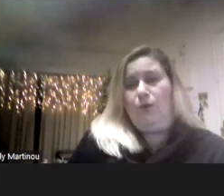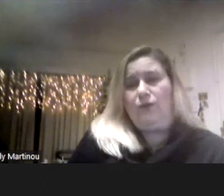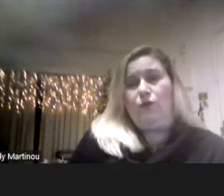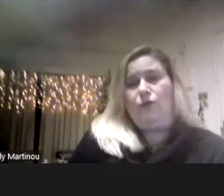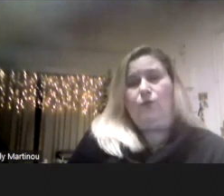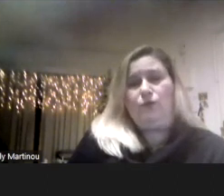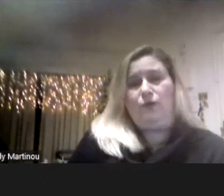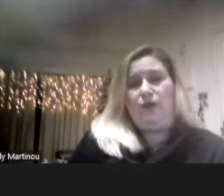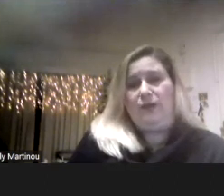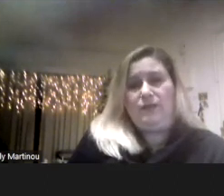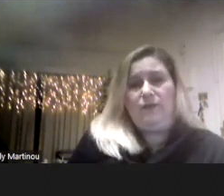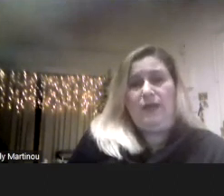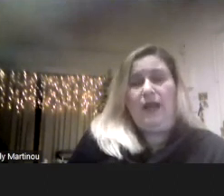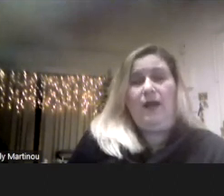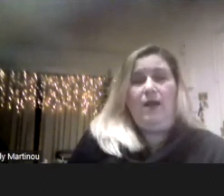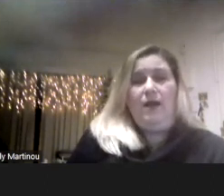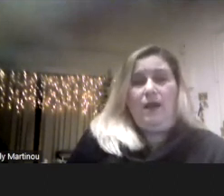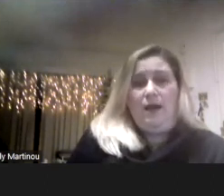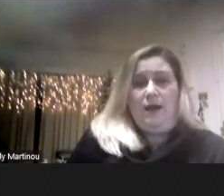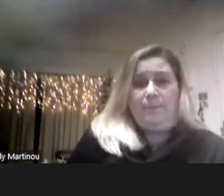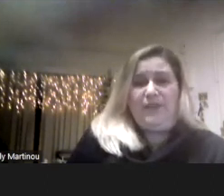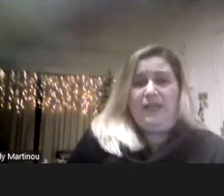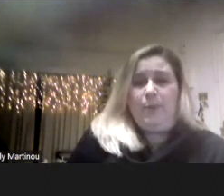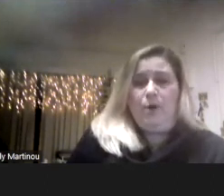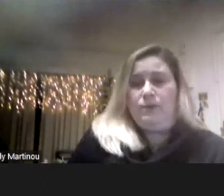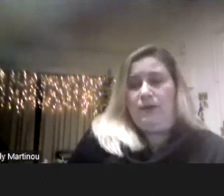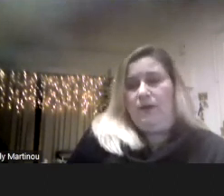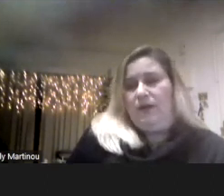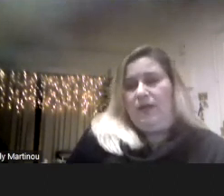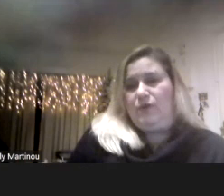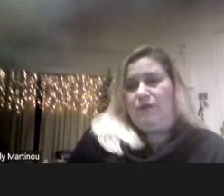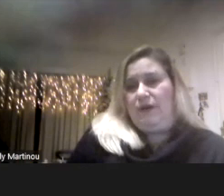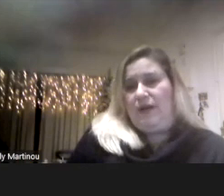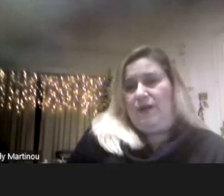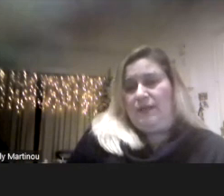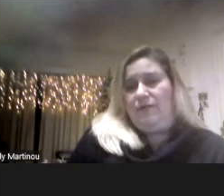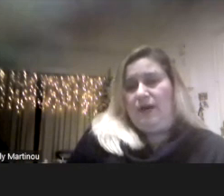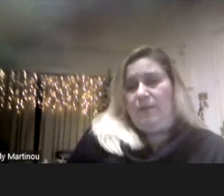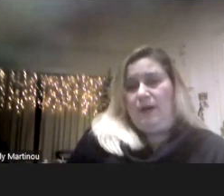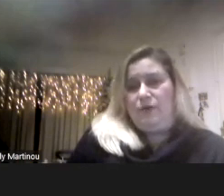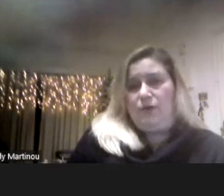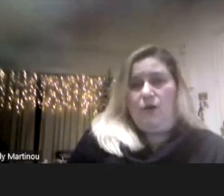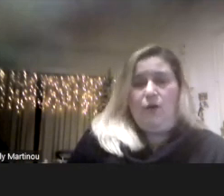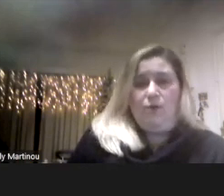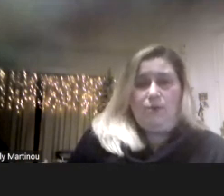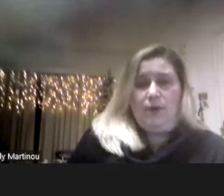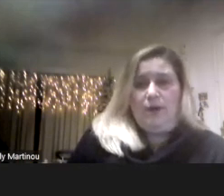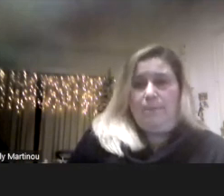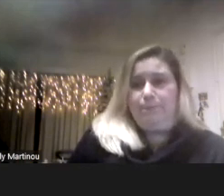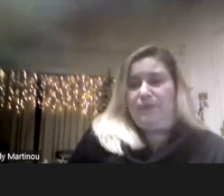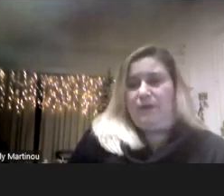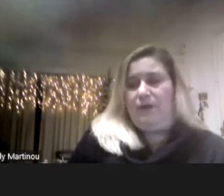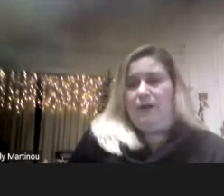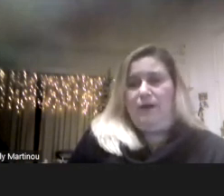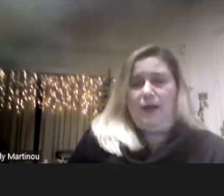who introduced in his villa hippos. Hippos are very aggressive animals, so